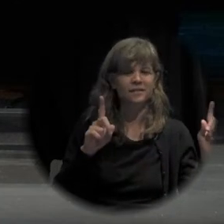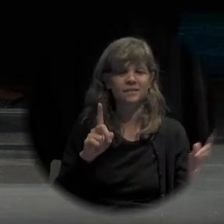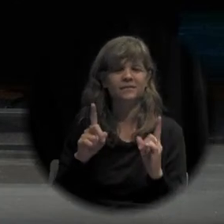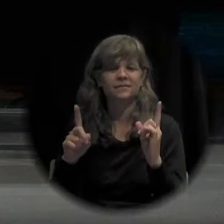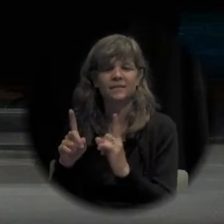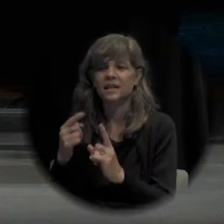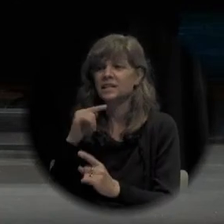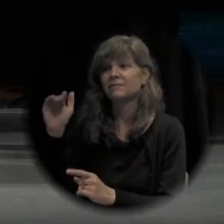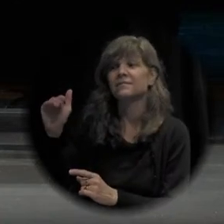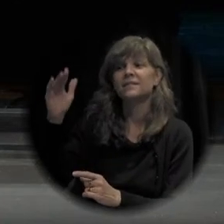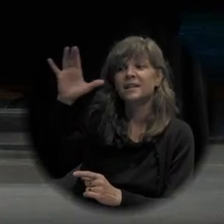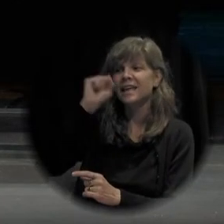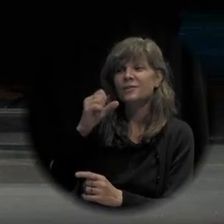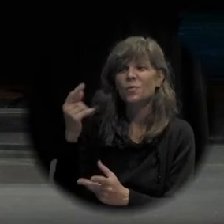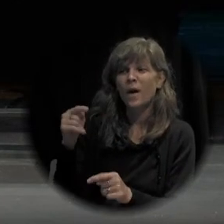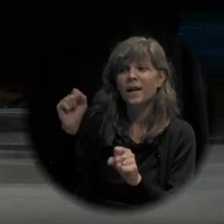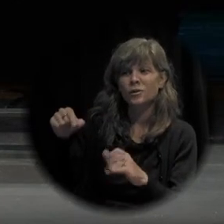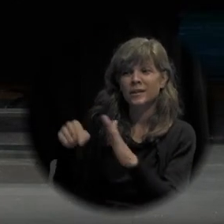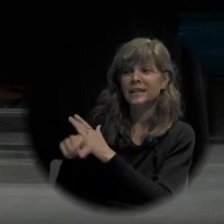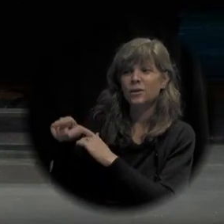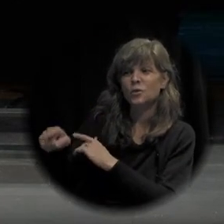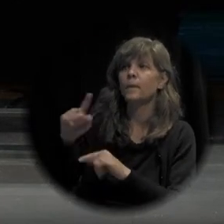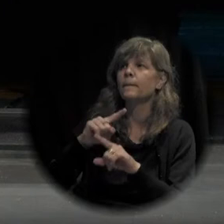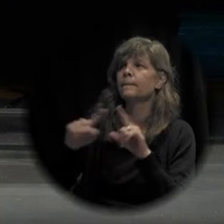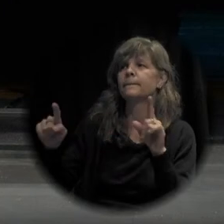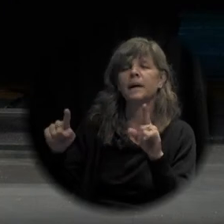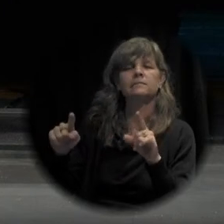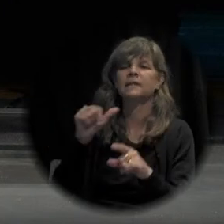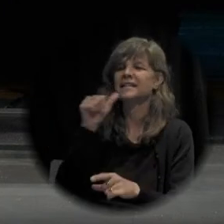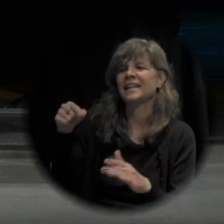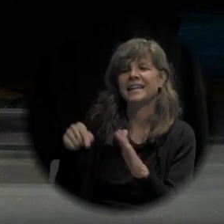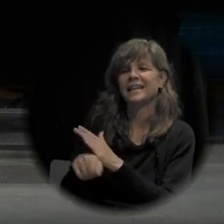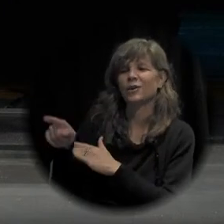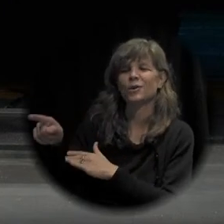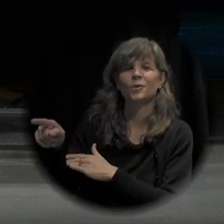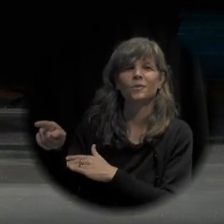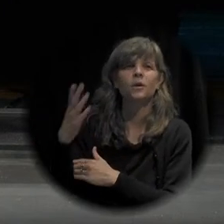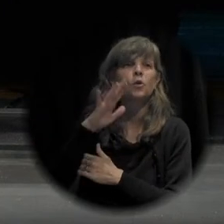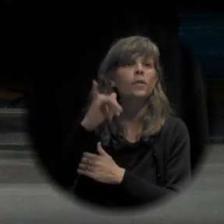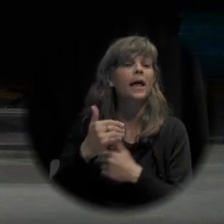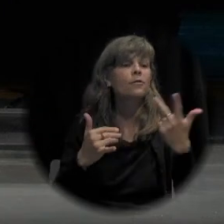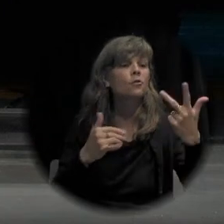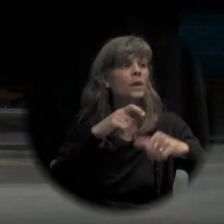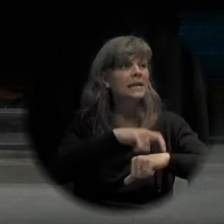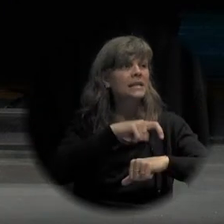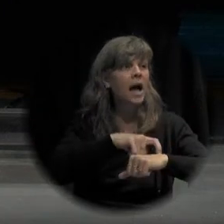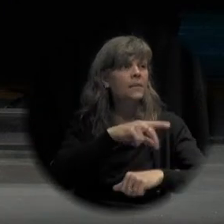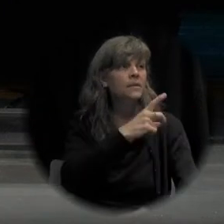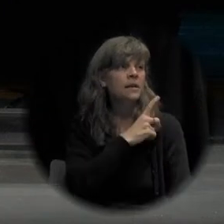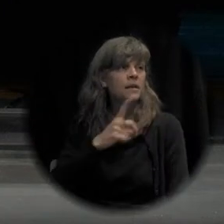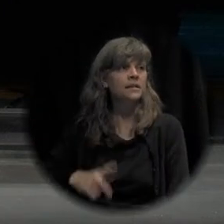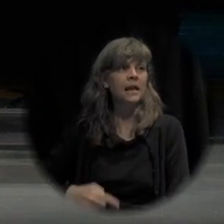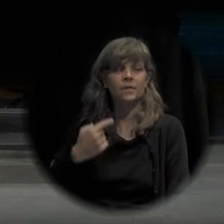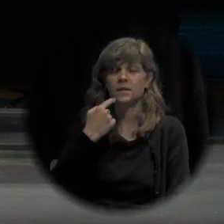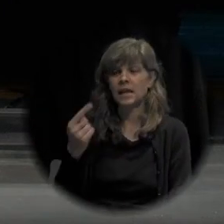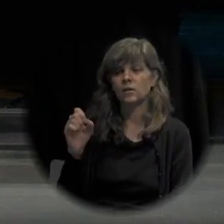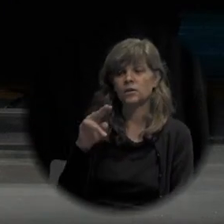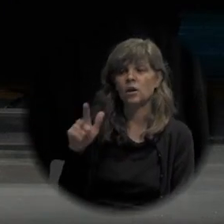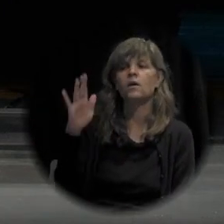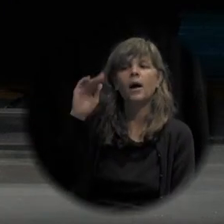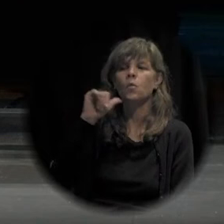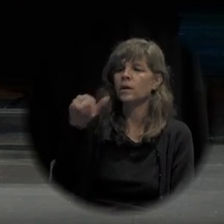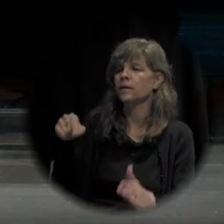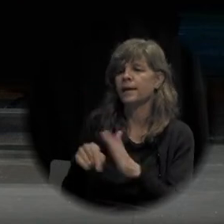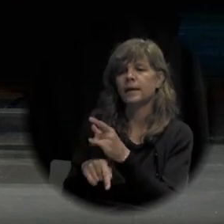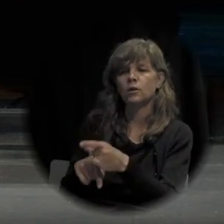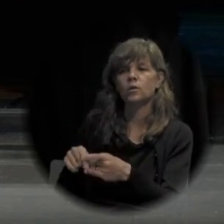killed you, but I didn't. In fact, three times, David says to Saul, I will not